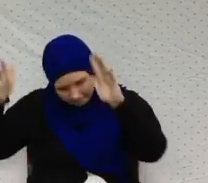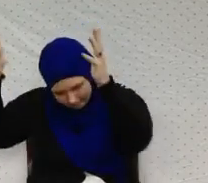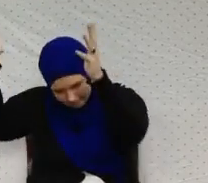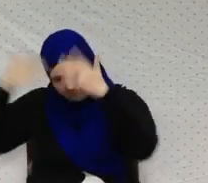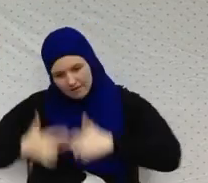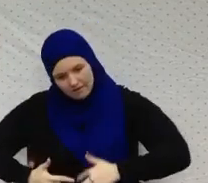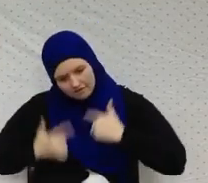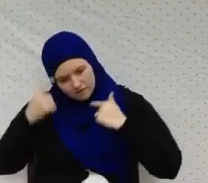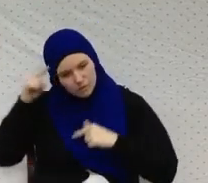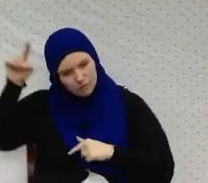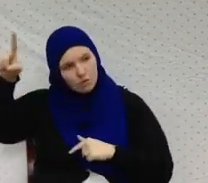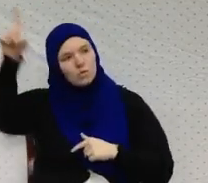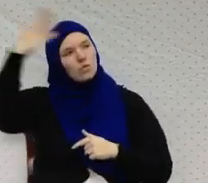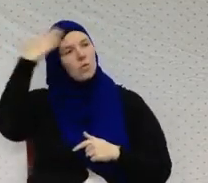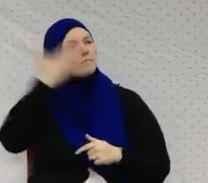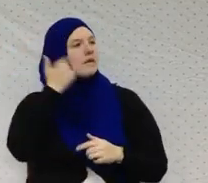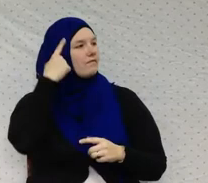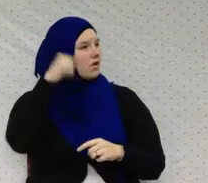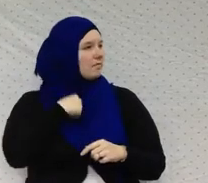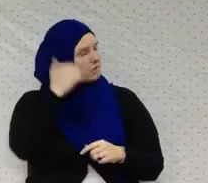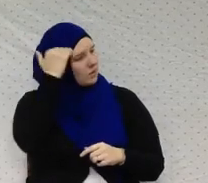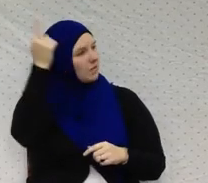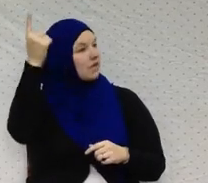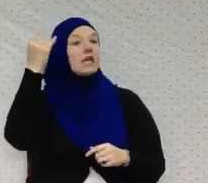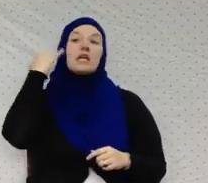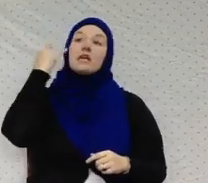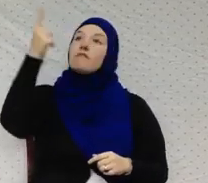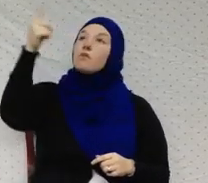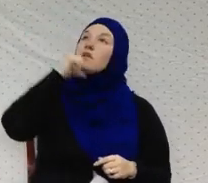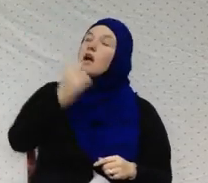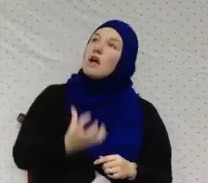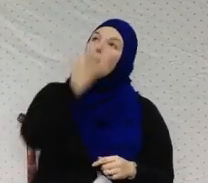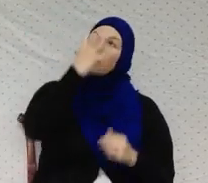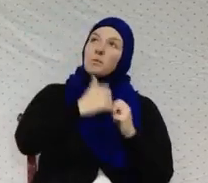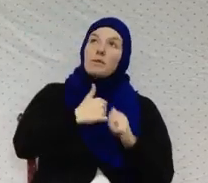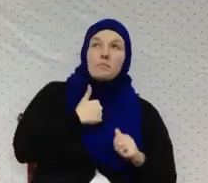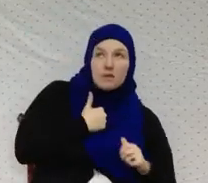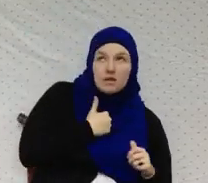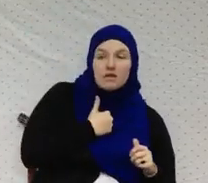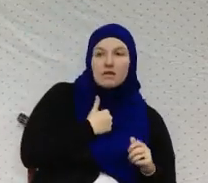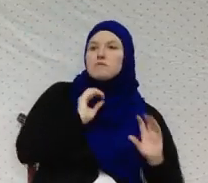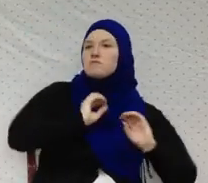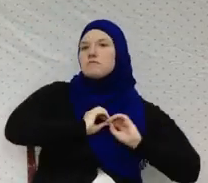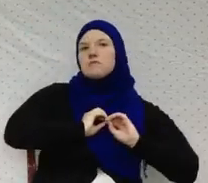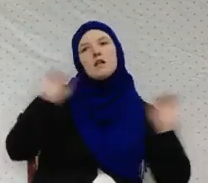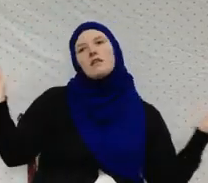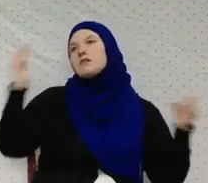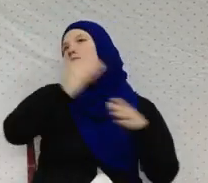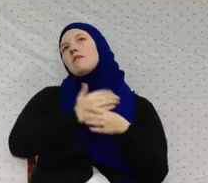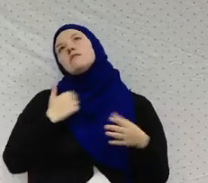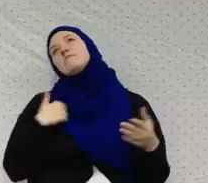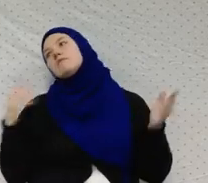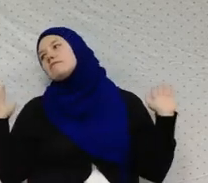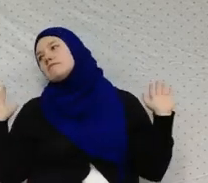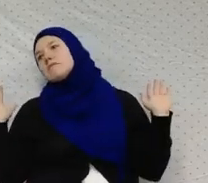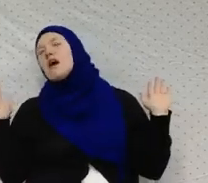submits completely. And then he says, if you are not angry with me,